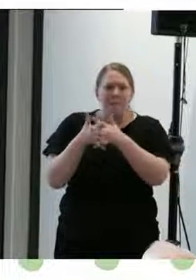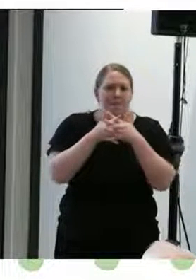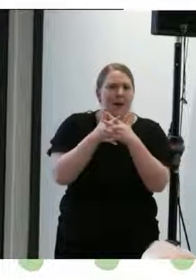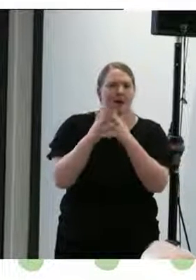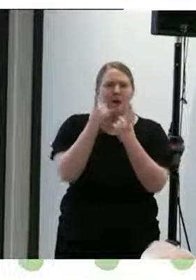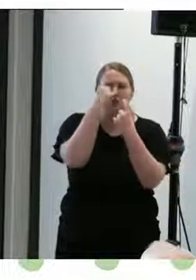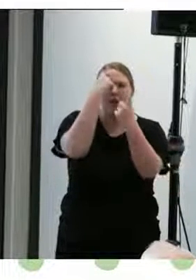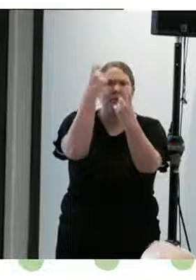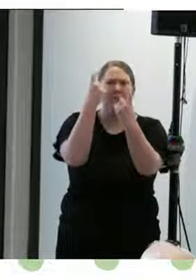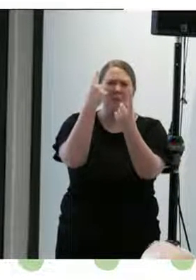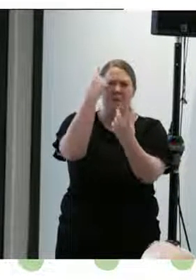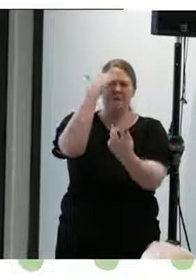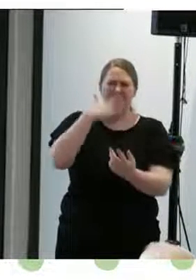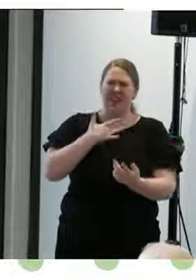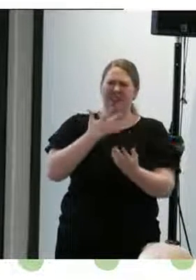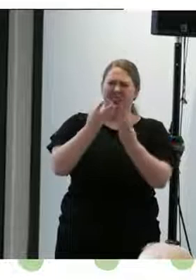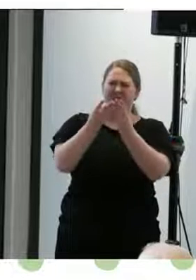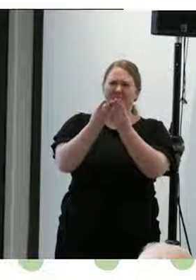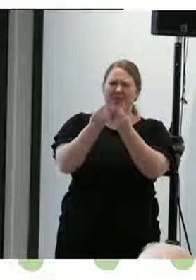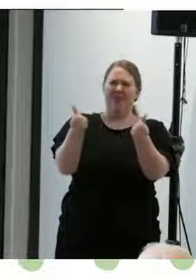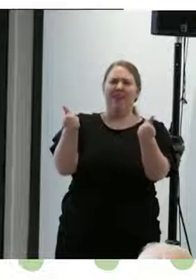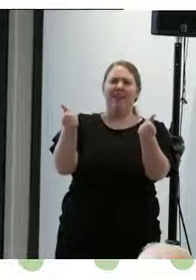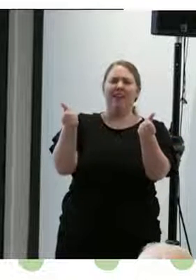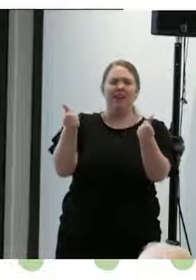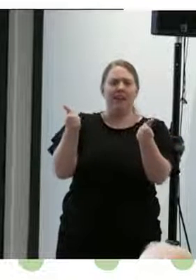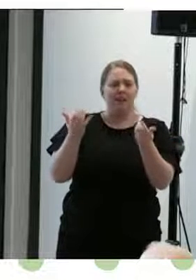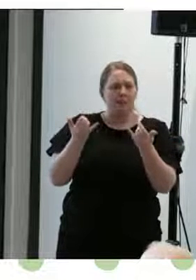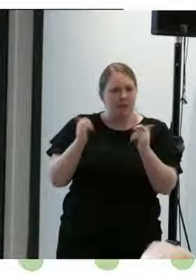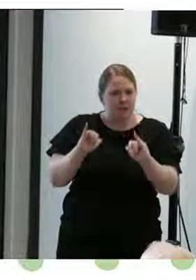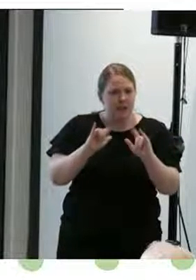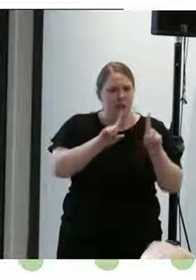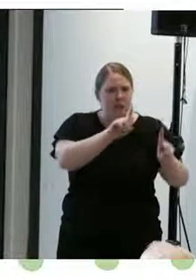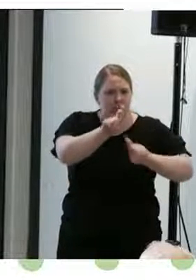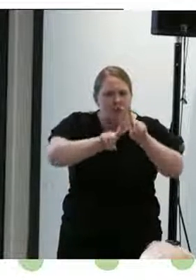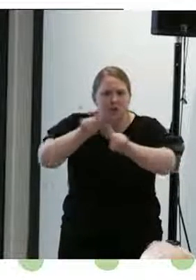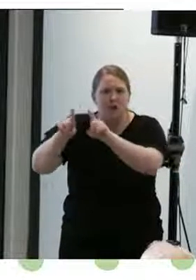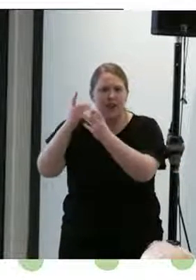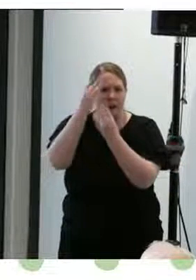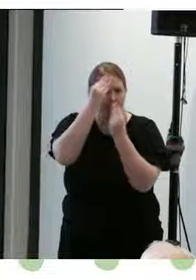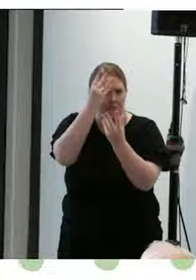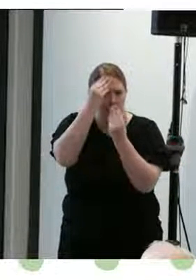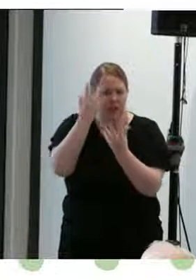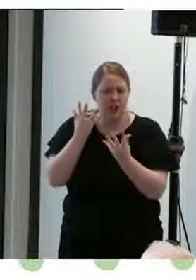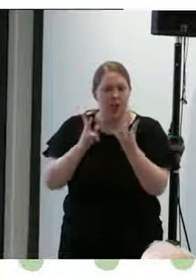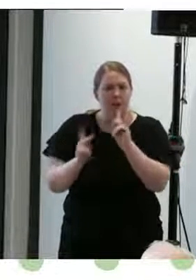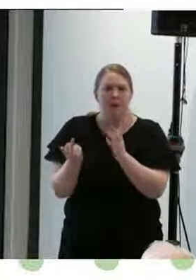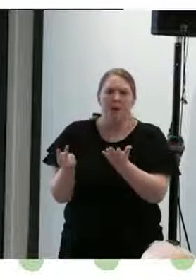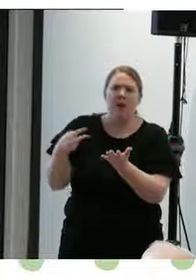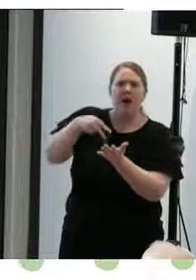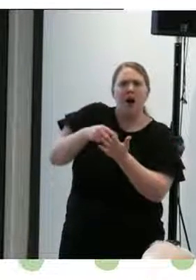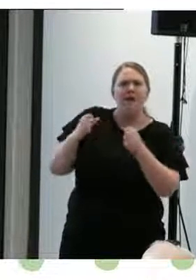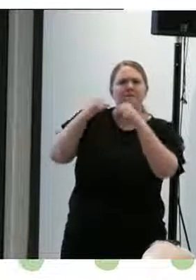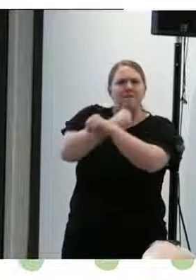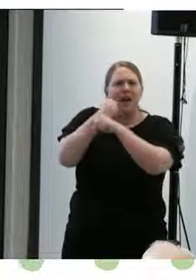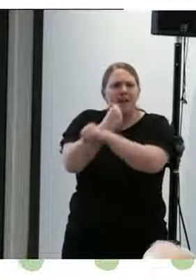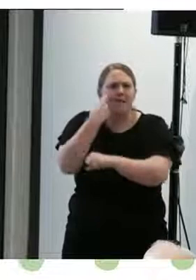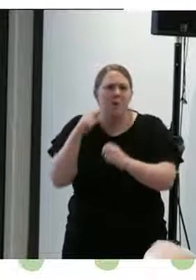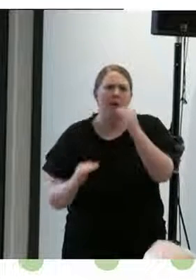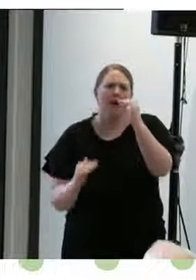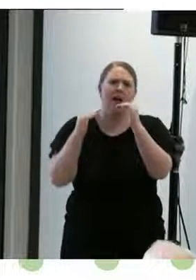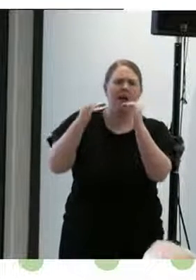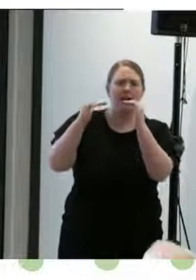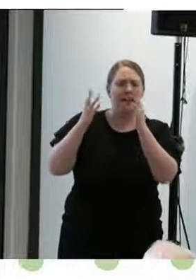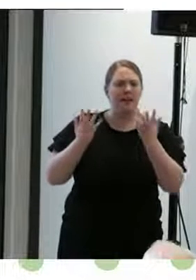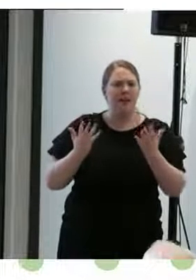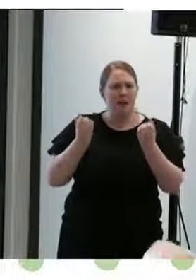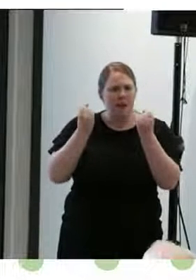And yet, right, when we look at survey data, rather than rise up to fight for their fair share of justice and opportunity, many of